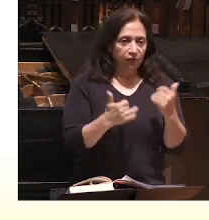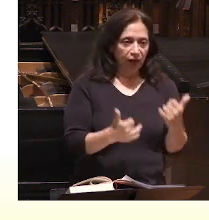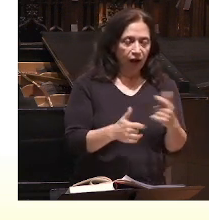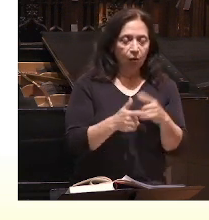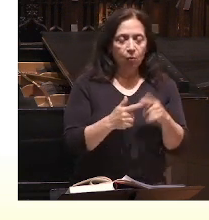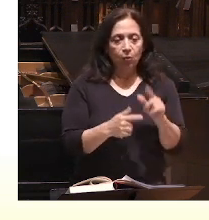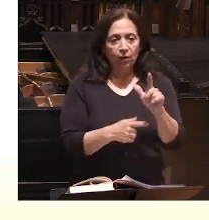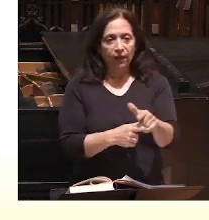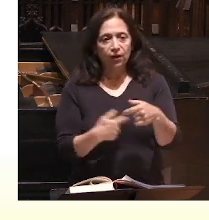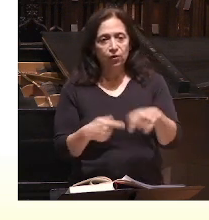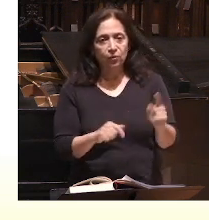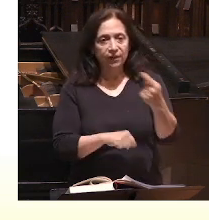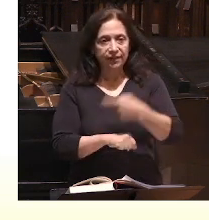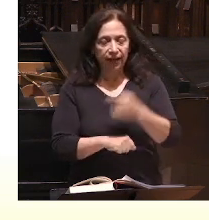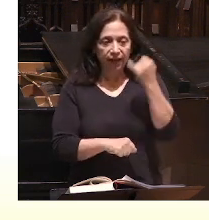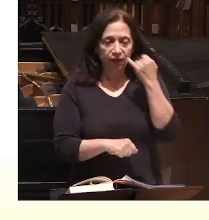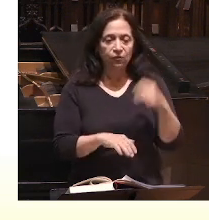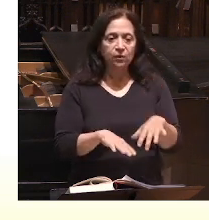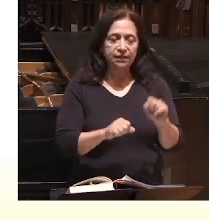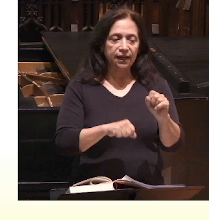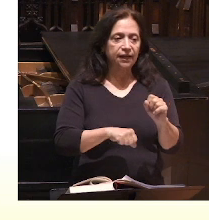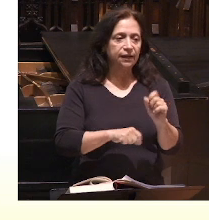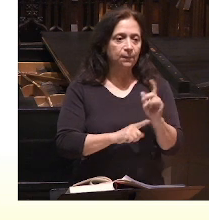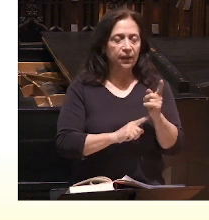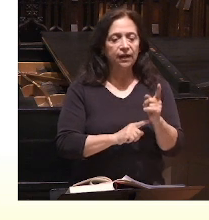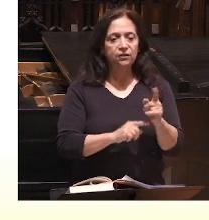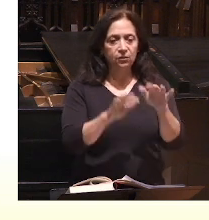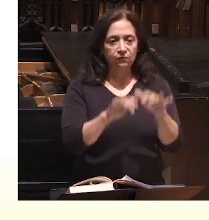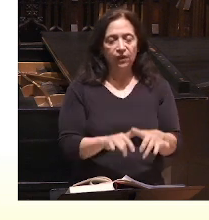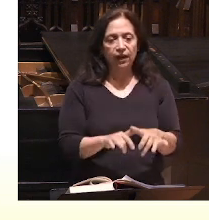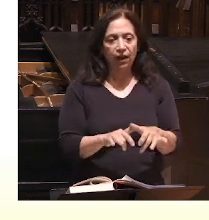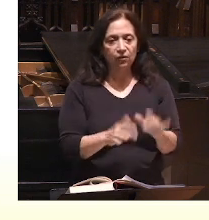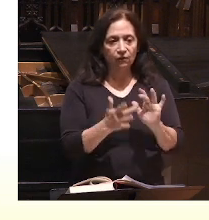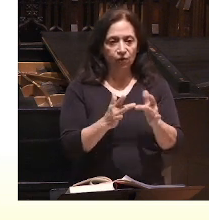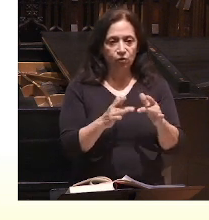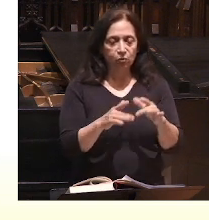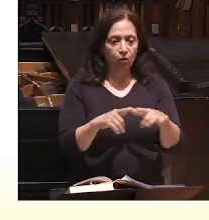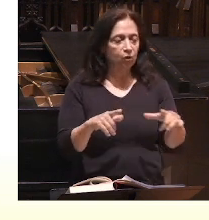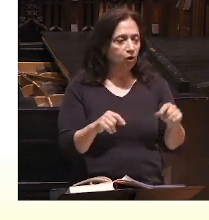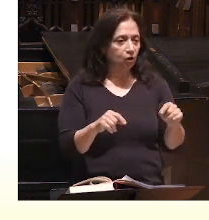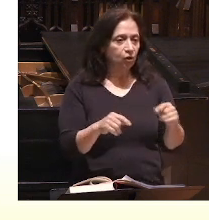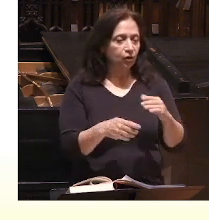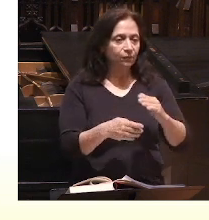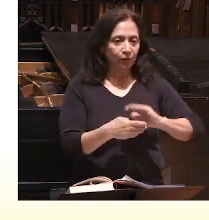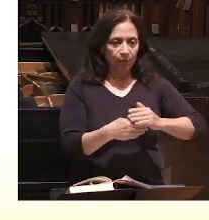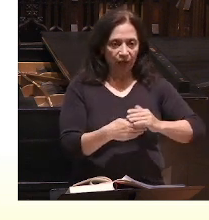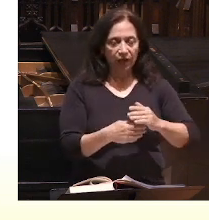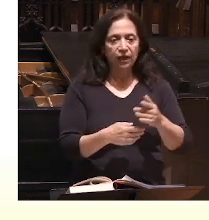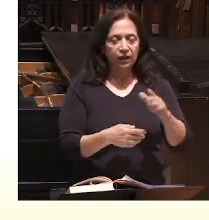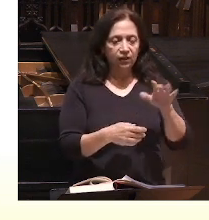moment to come during the day that you would take a minute to fill out our virtual pew pad, which you can find